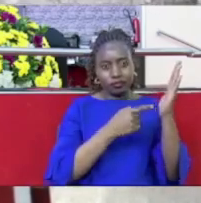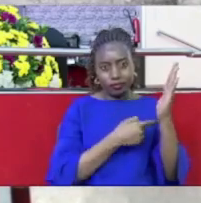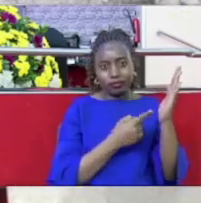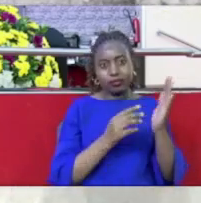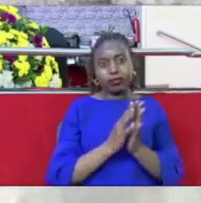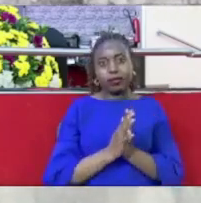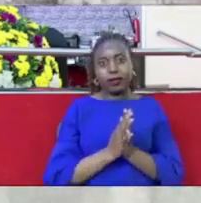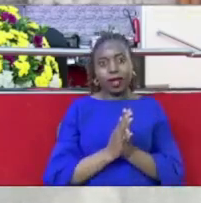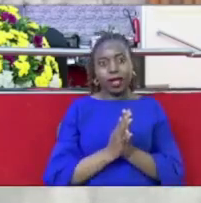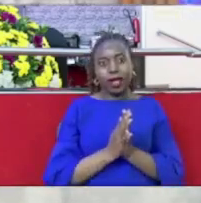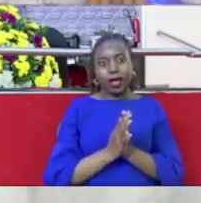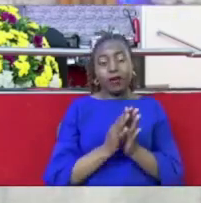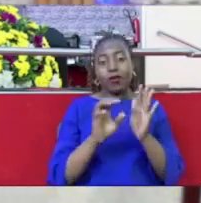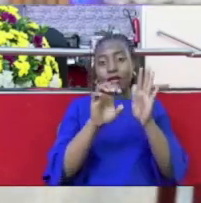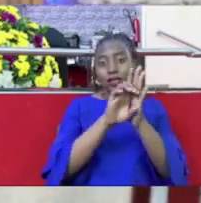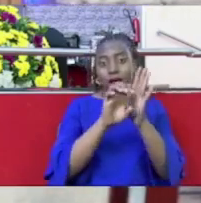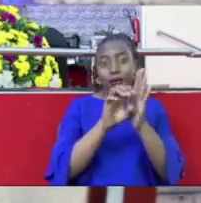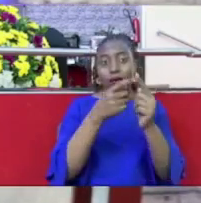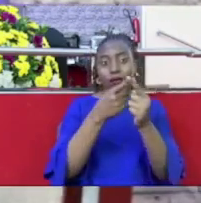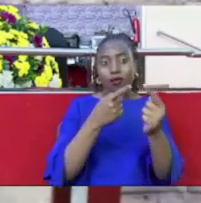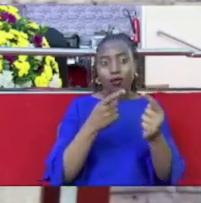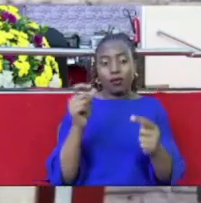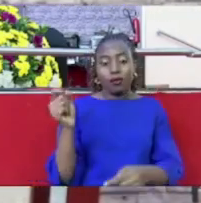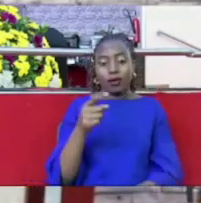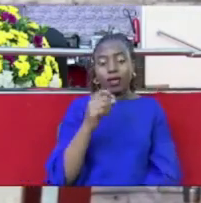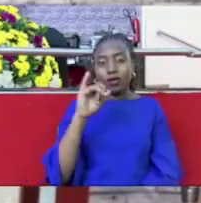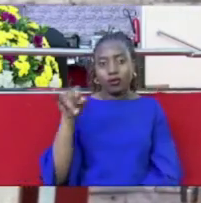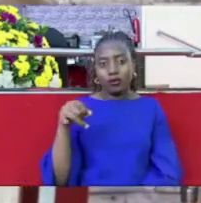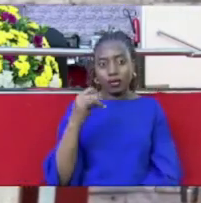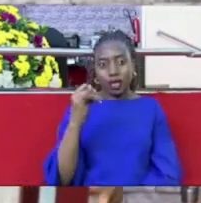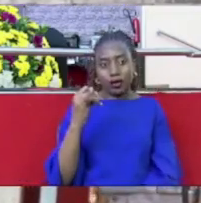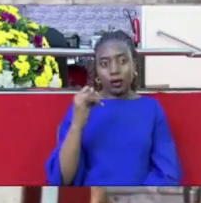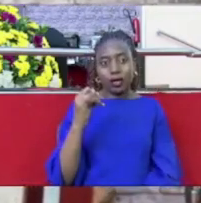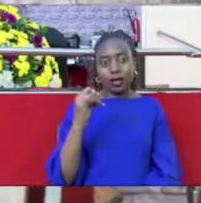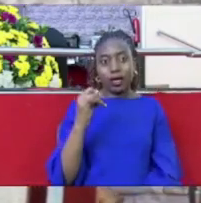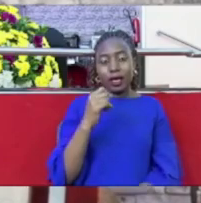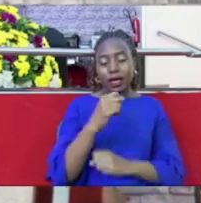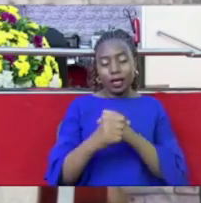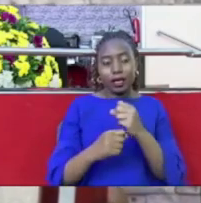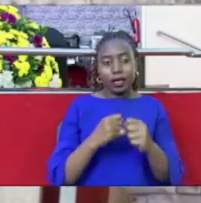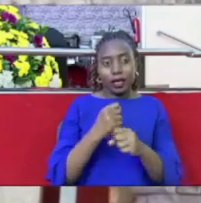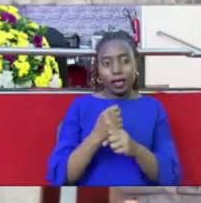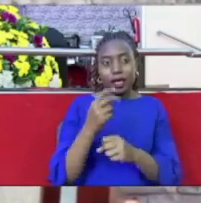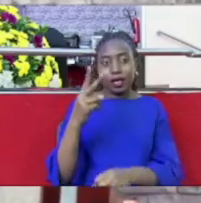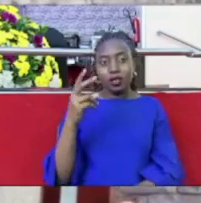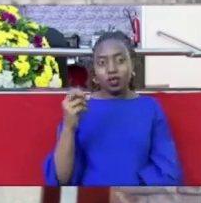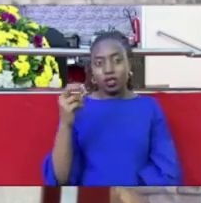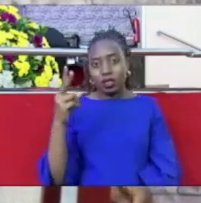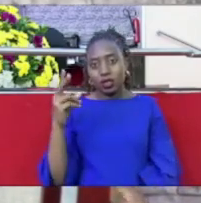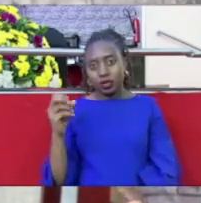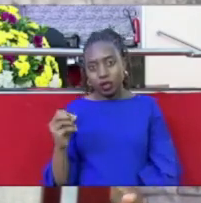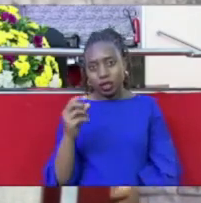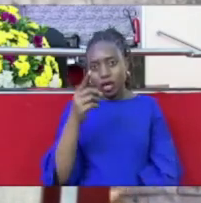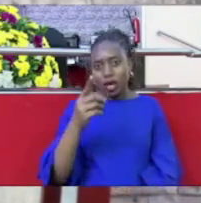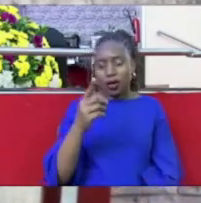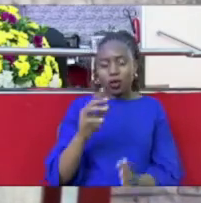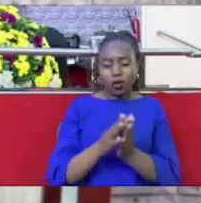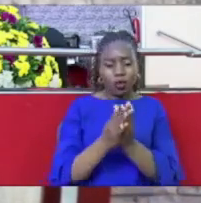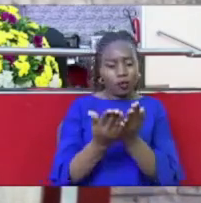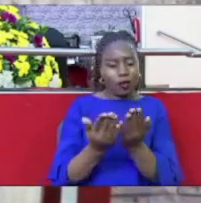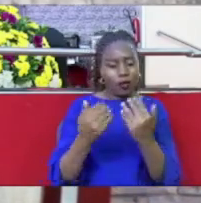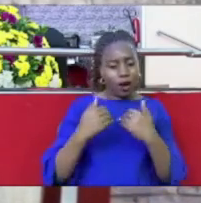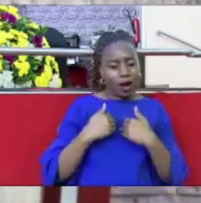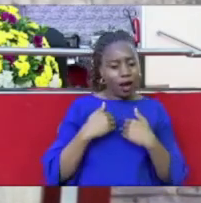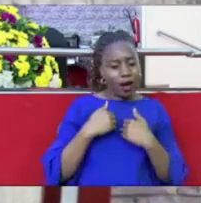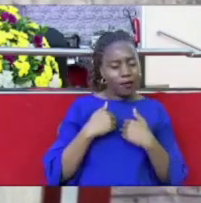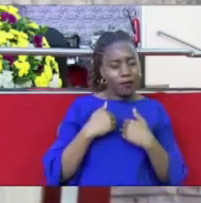2020. Pengine kuanzia mwezi wa kwanza mwaka 2020. Do you have a booklet? Je, una kijitabu? Or a diary? Ama shajara?